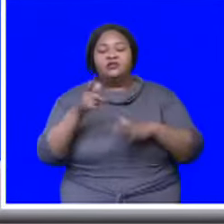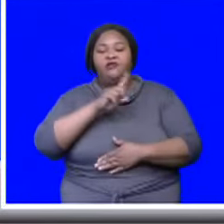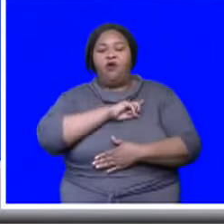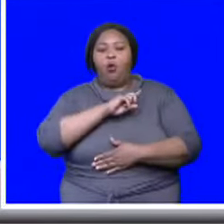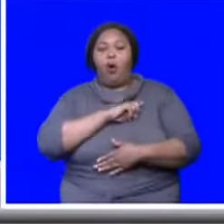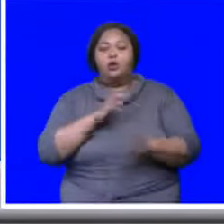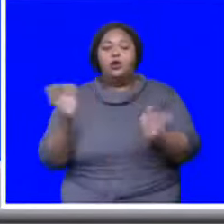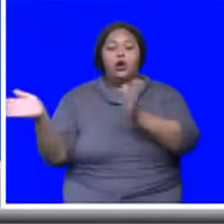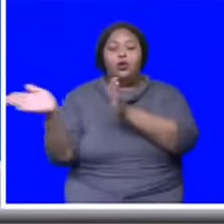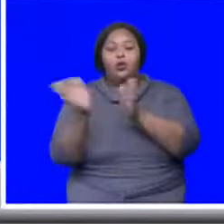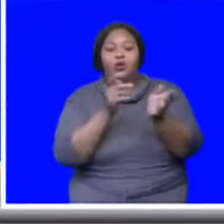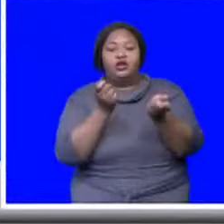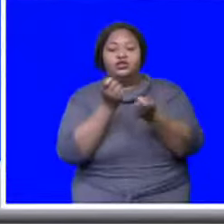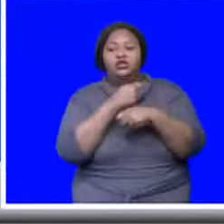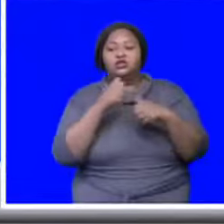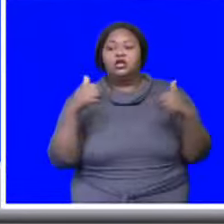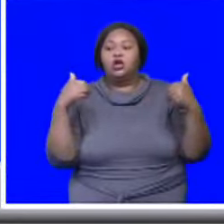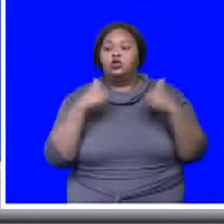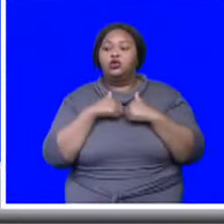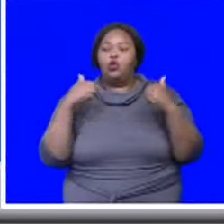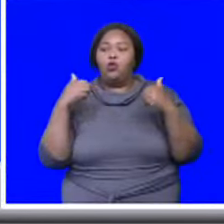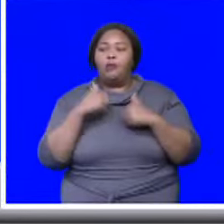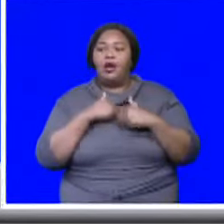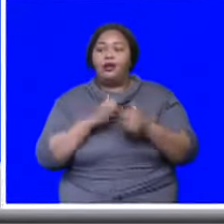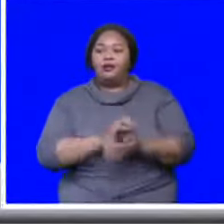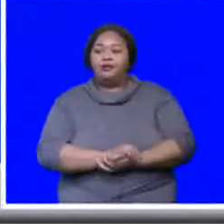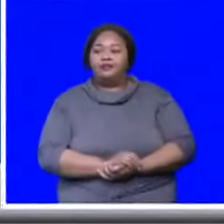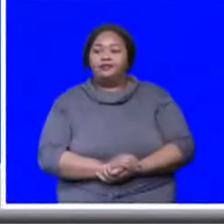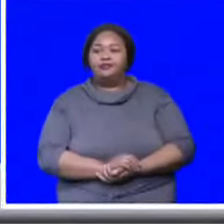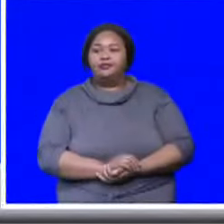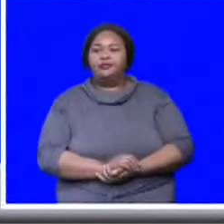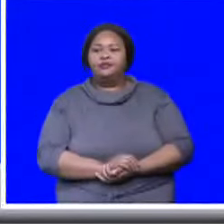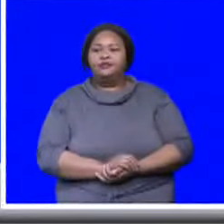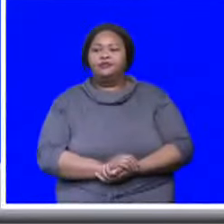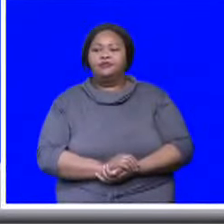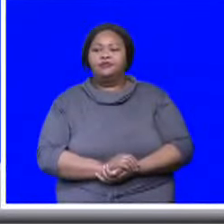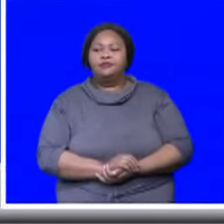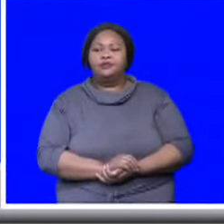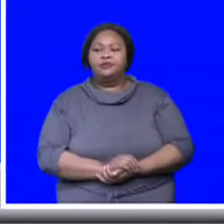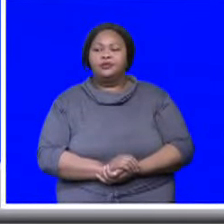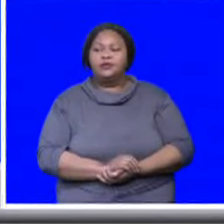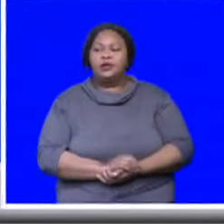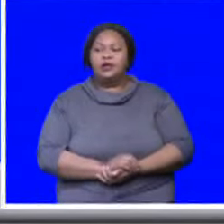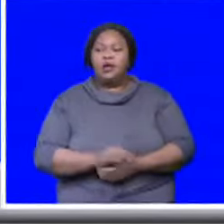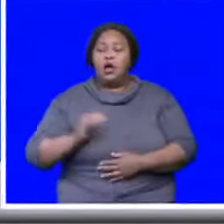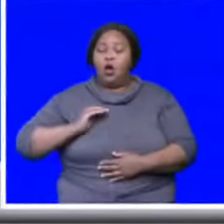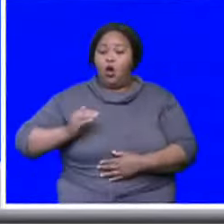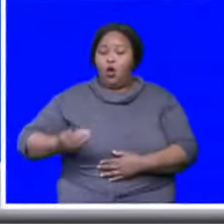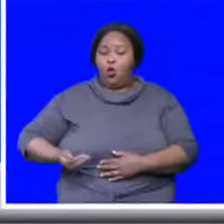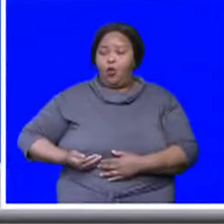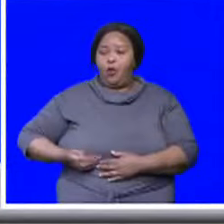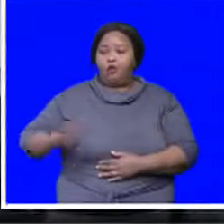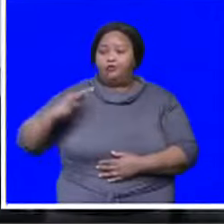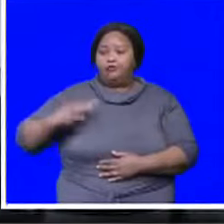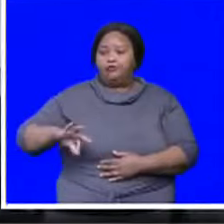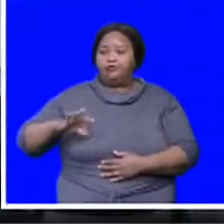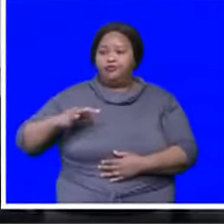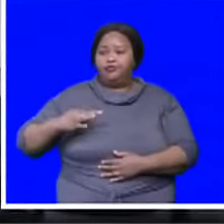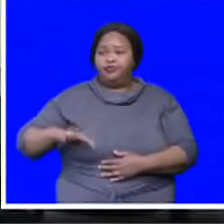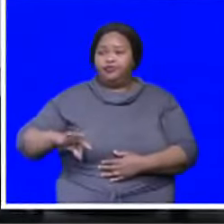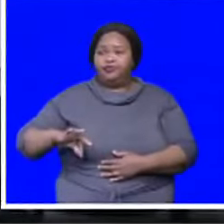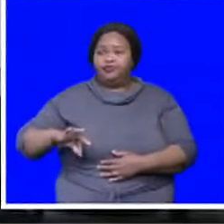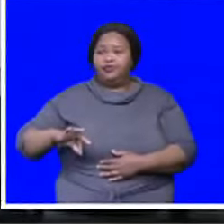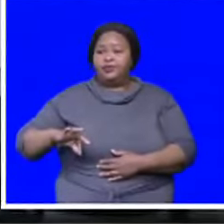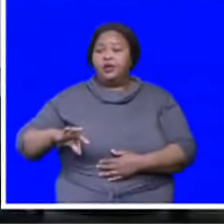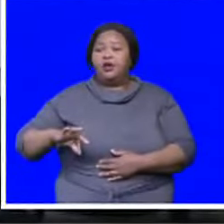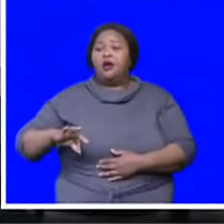cannot allow equality to be a casualty of climate. But women and girls are also leading efforts to tackle